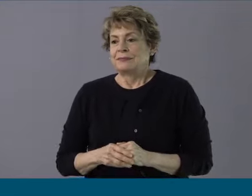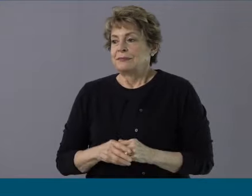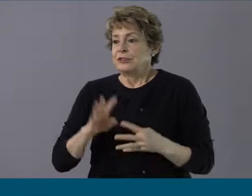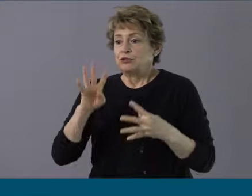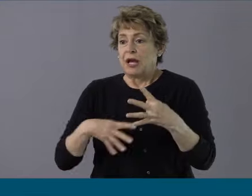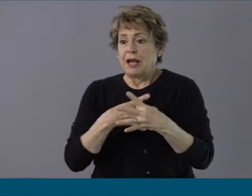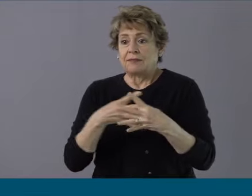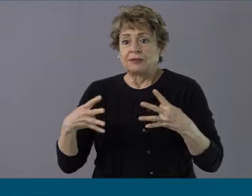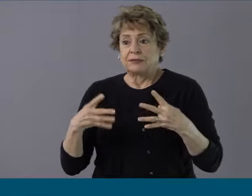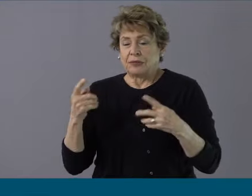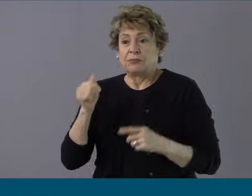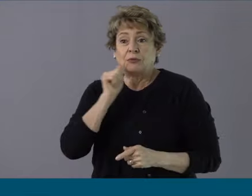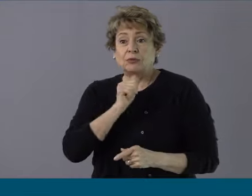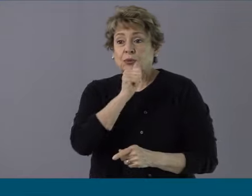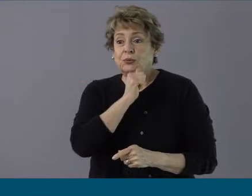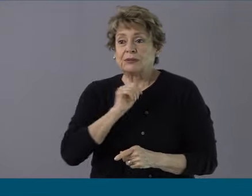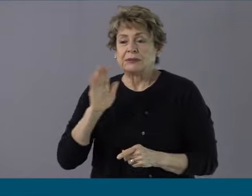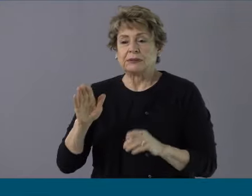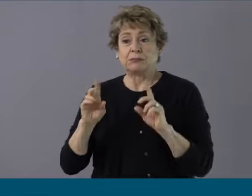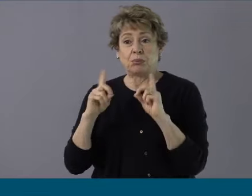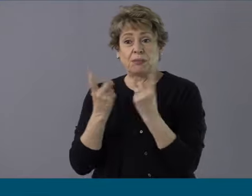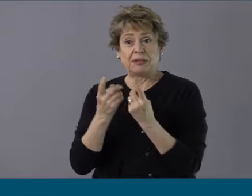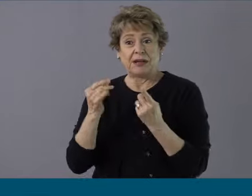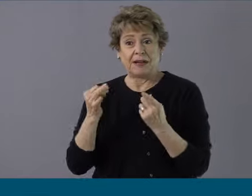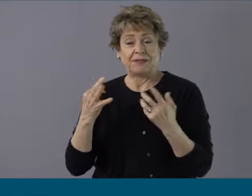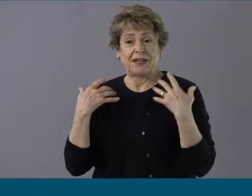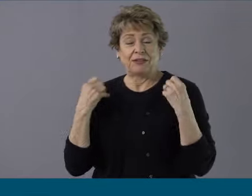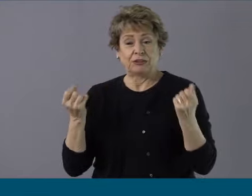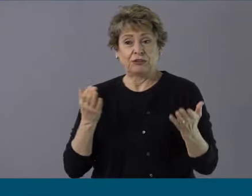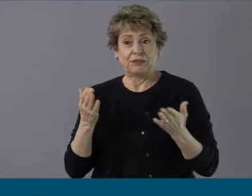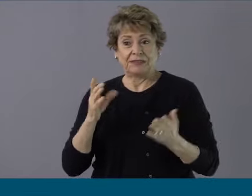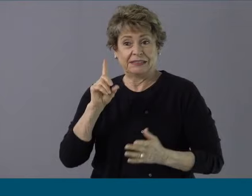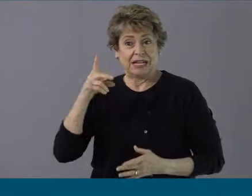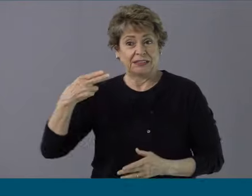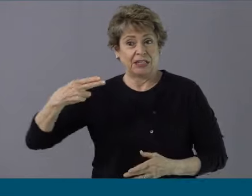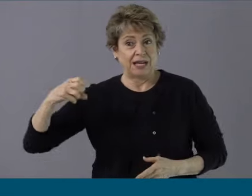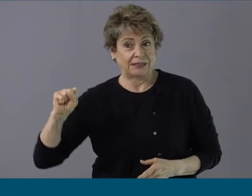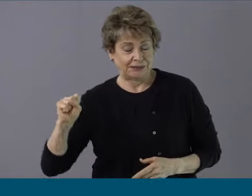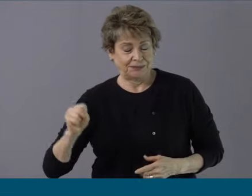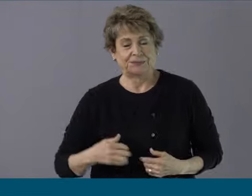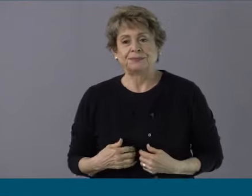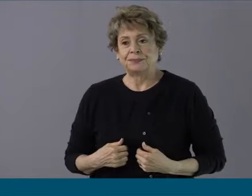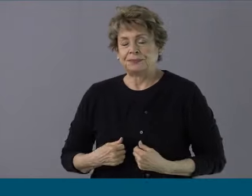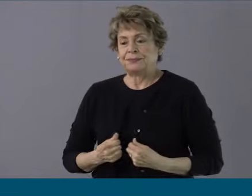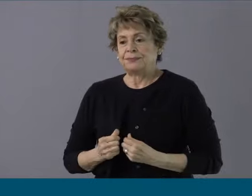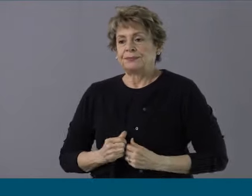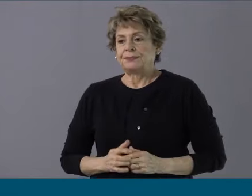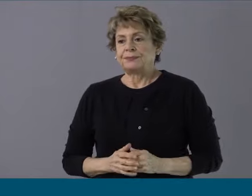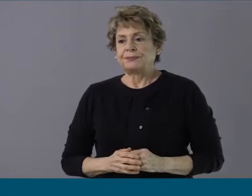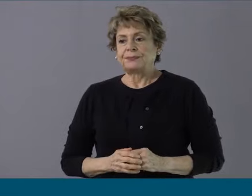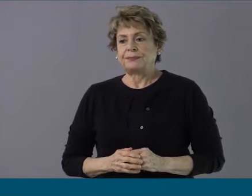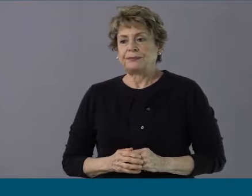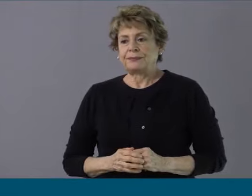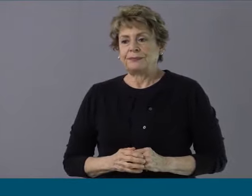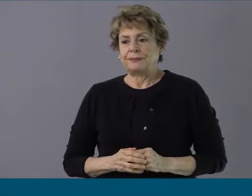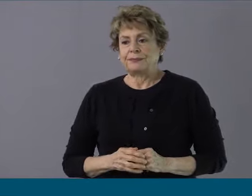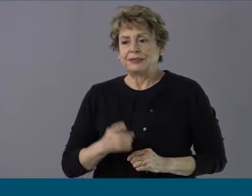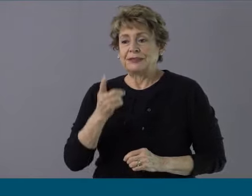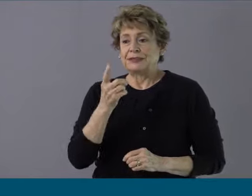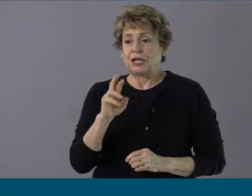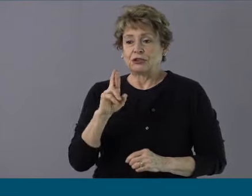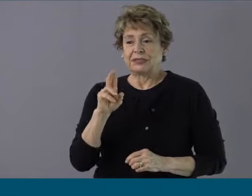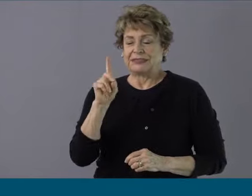Services. Many folks on the coronavirus task force, Dr. Deborah Birx, for one,